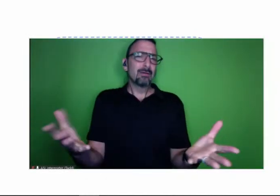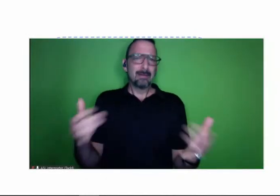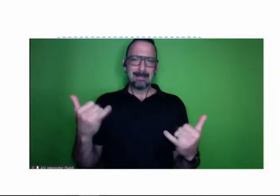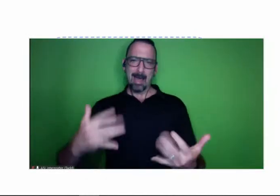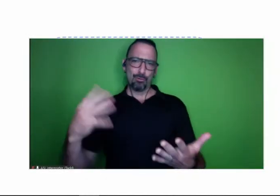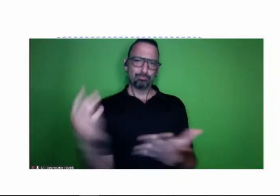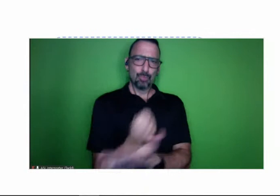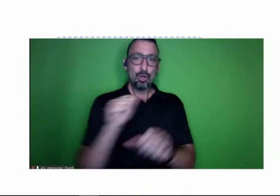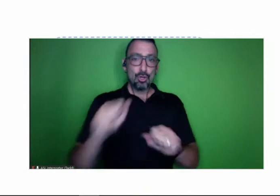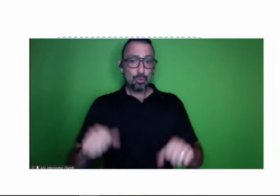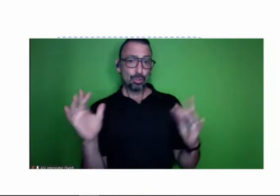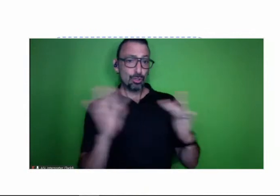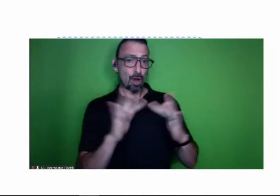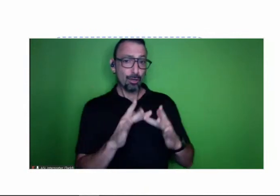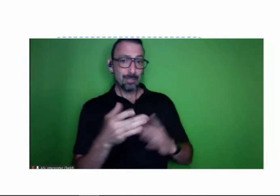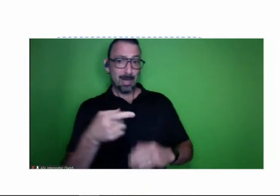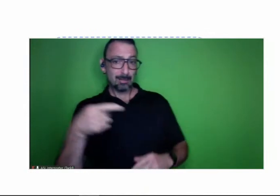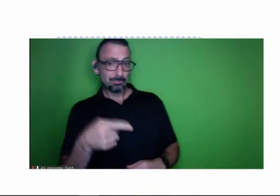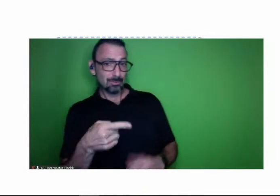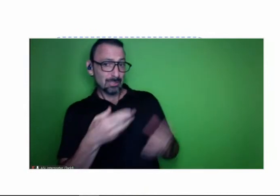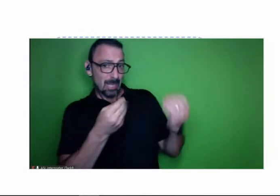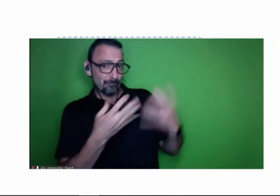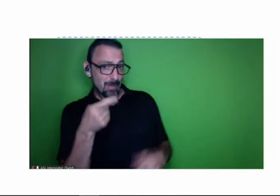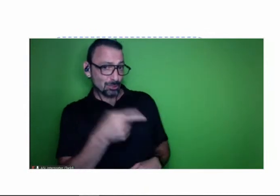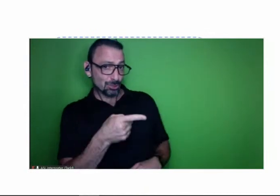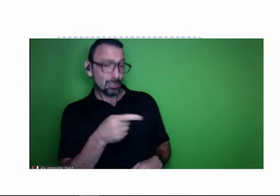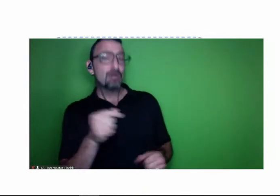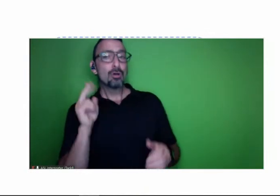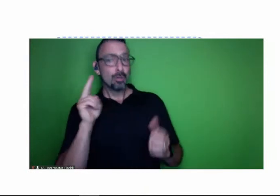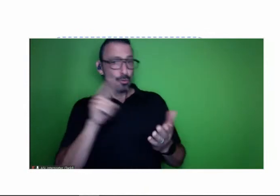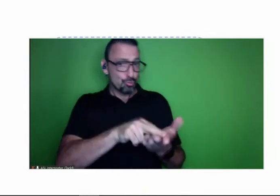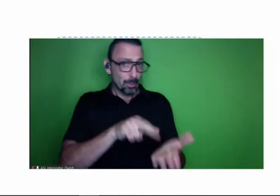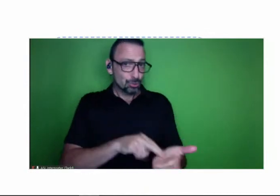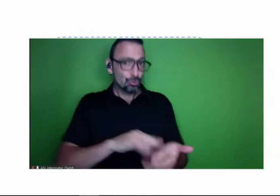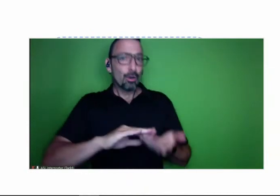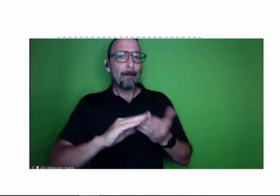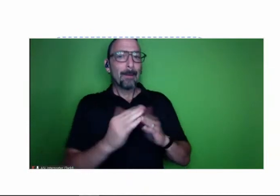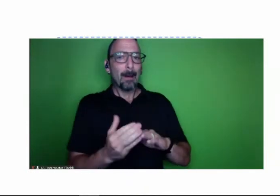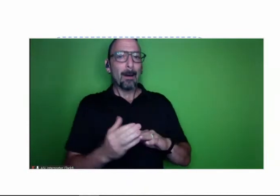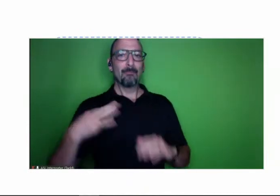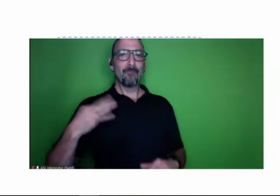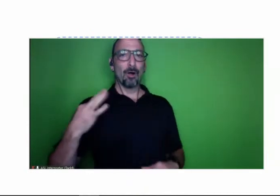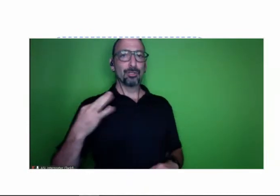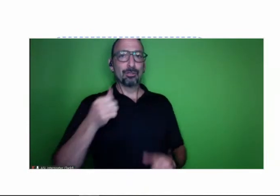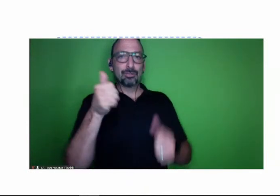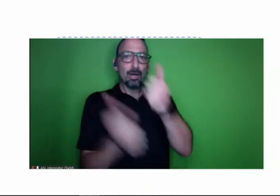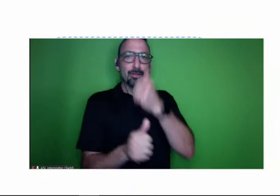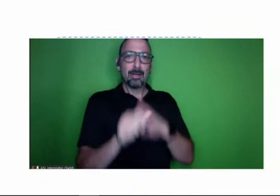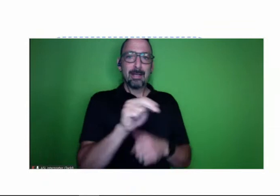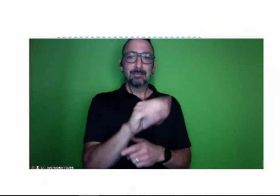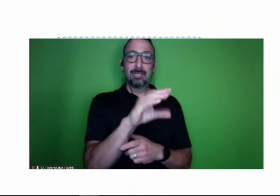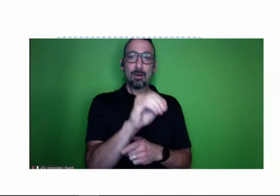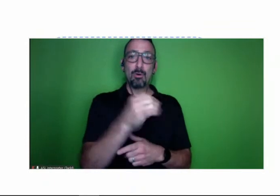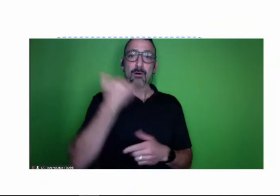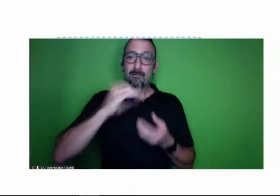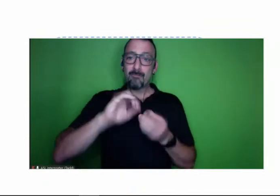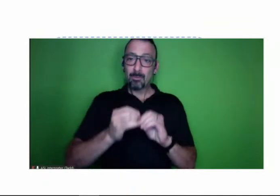call to register to be a volunteer. It's through NCO, and the number